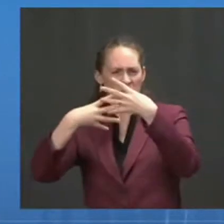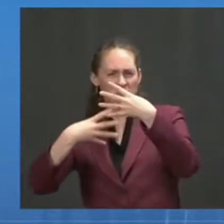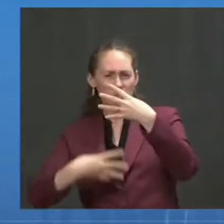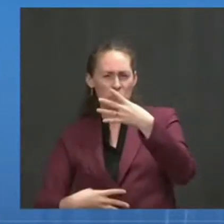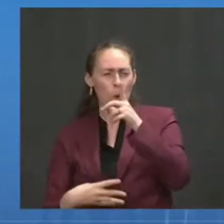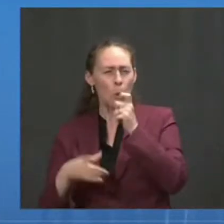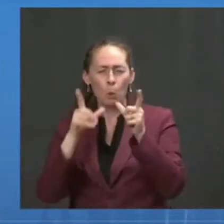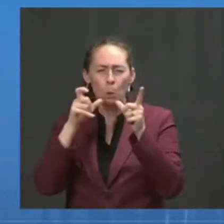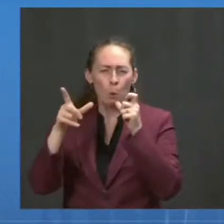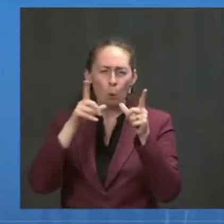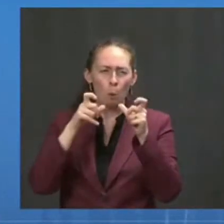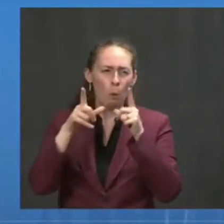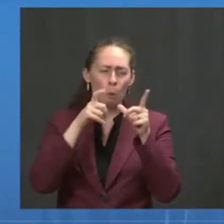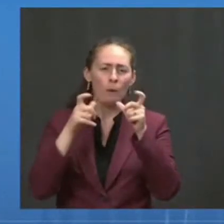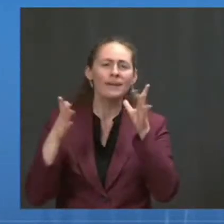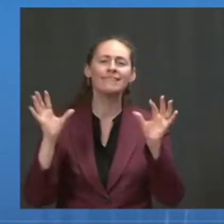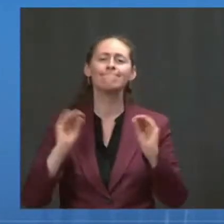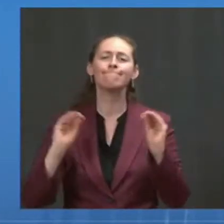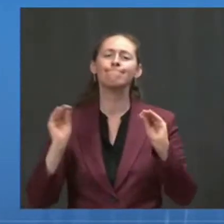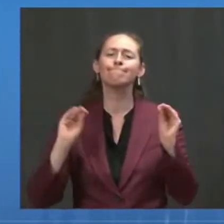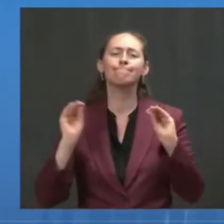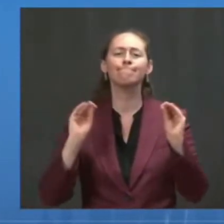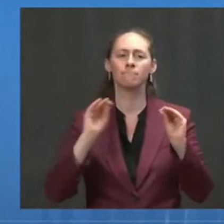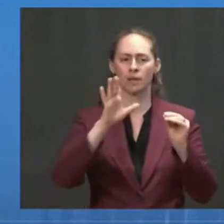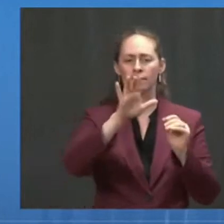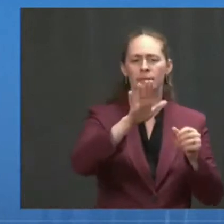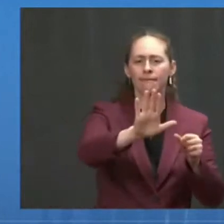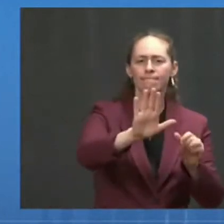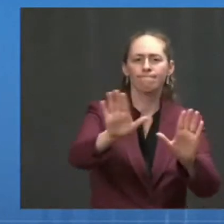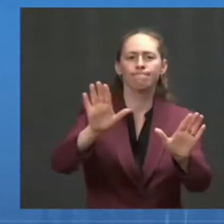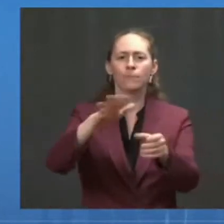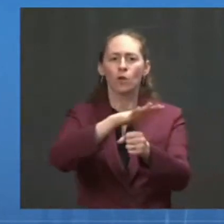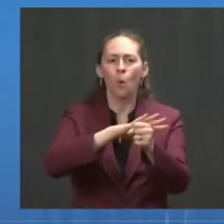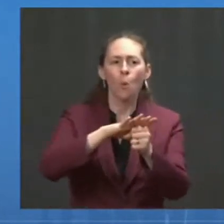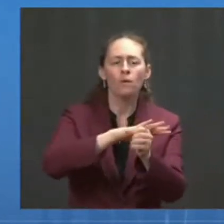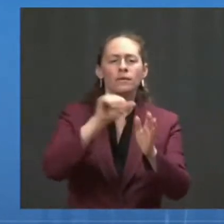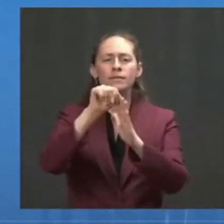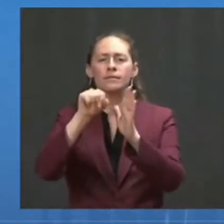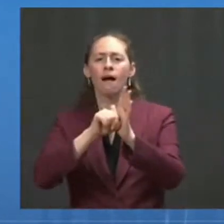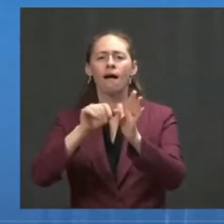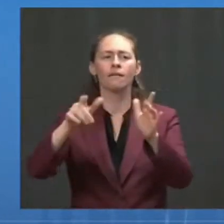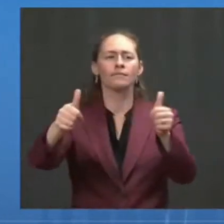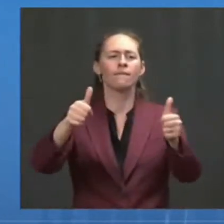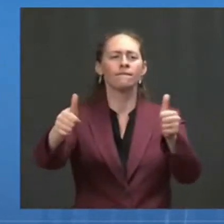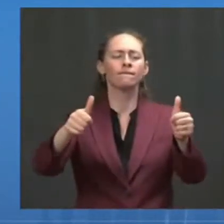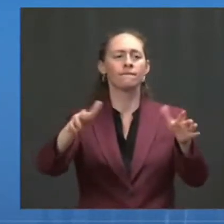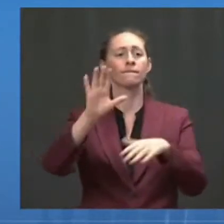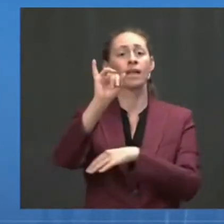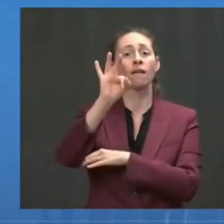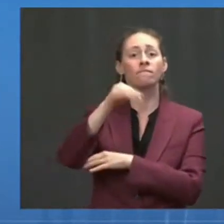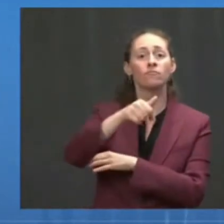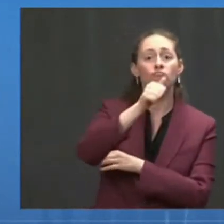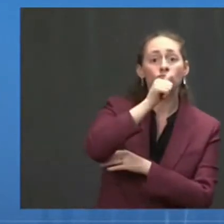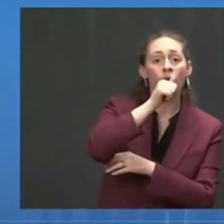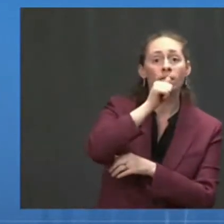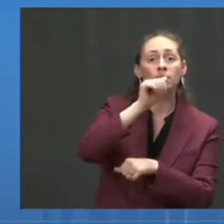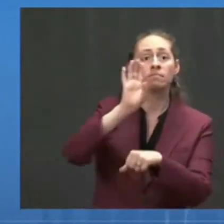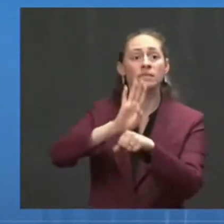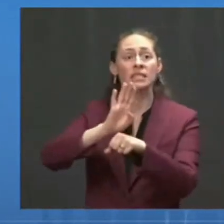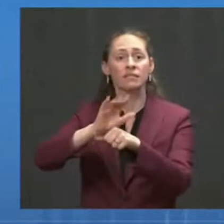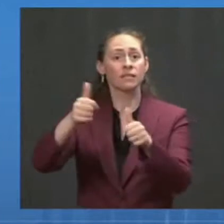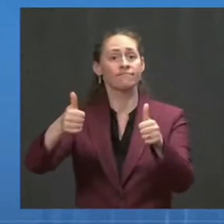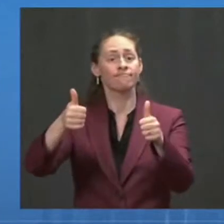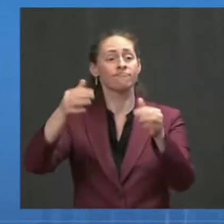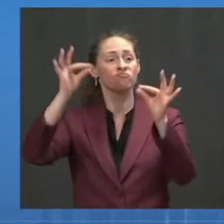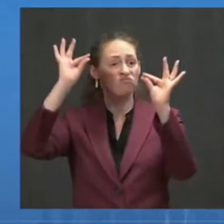level, but any system that is developed in the private sector or elsewhere must meet key